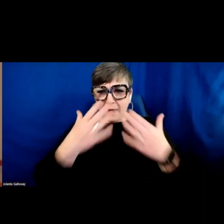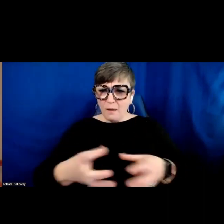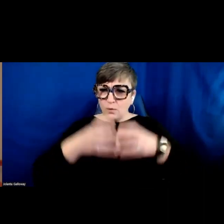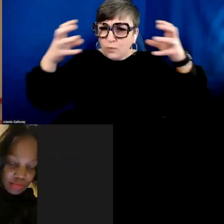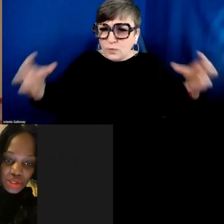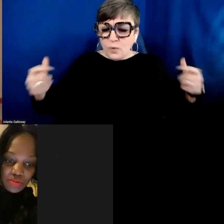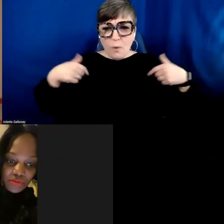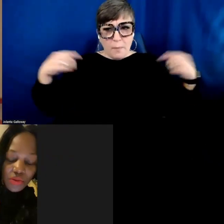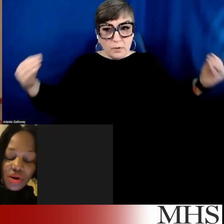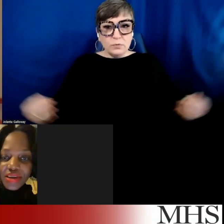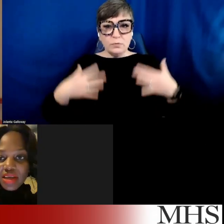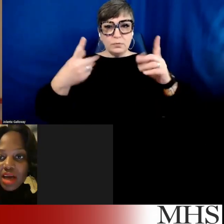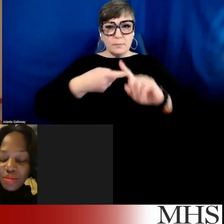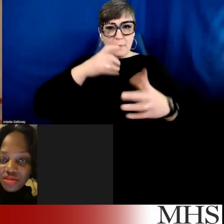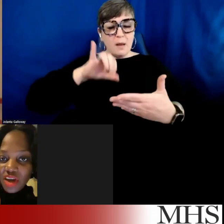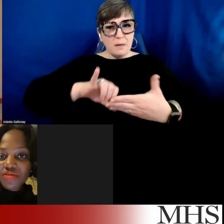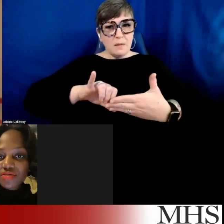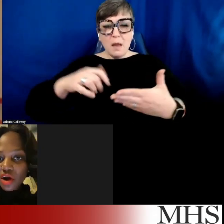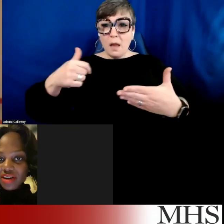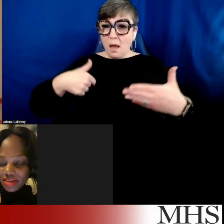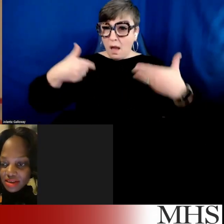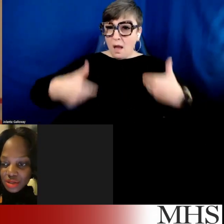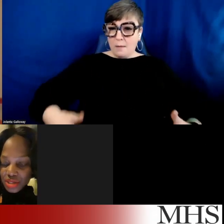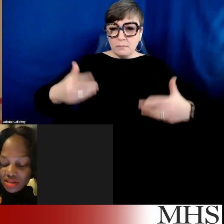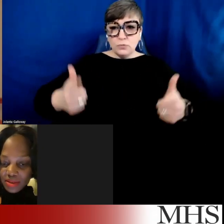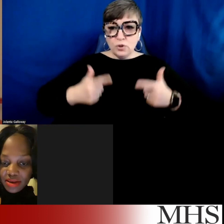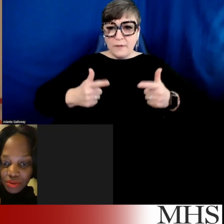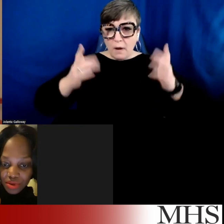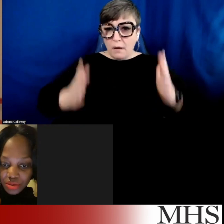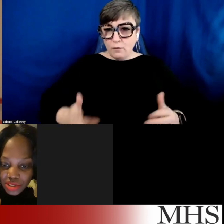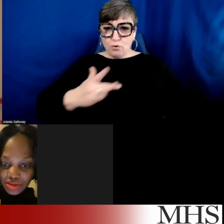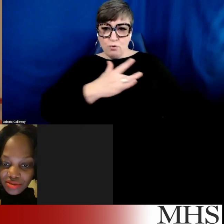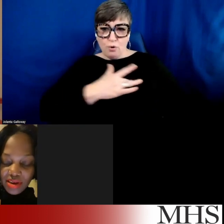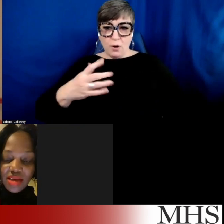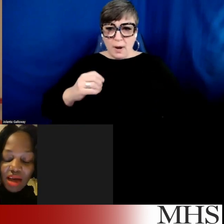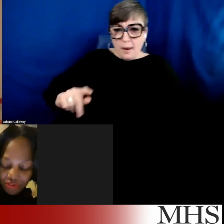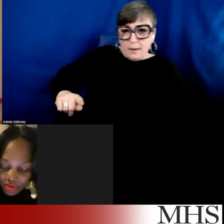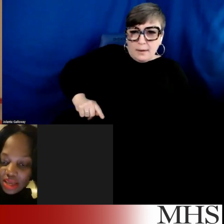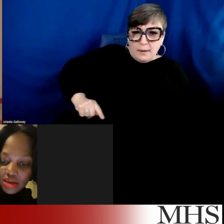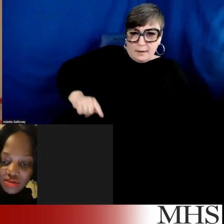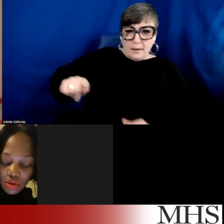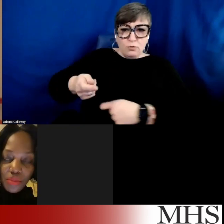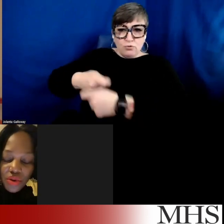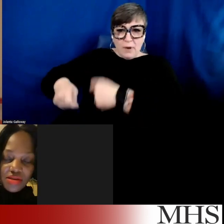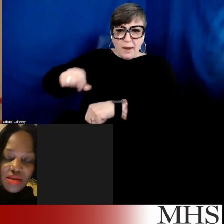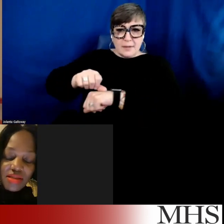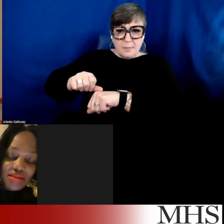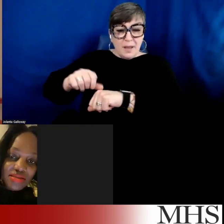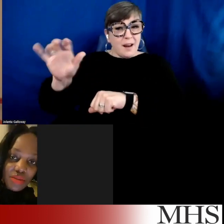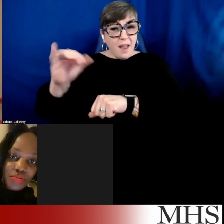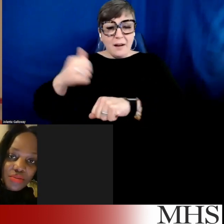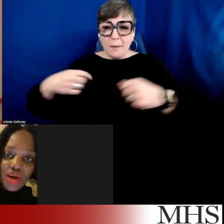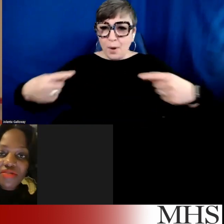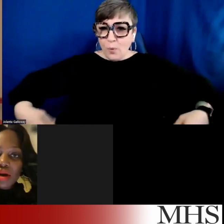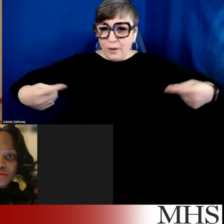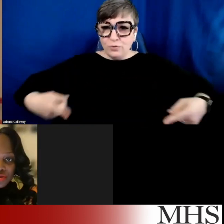i didn't get to mention this before but i'm a survivor of a heart and kidney transplant and a wheelchair user i feel like it is so important that